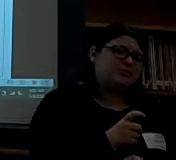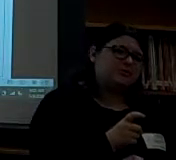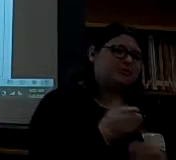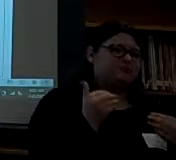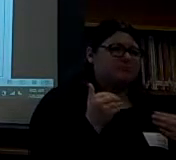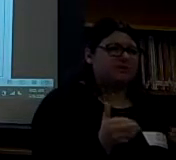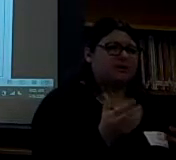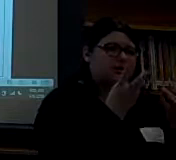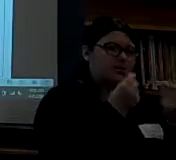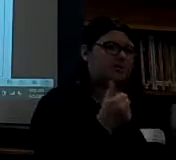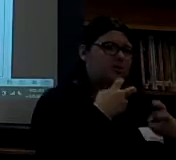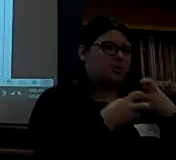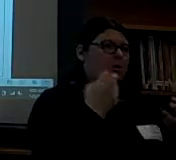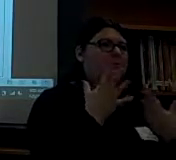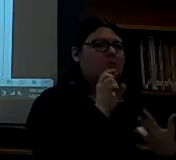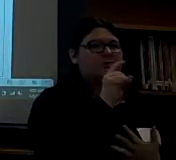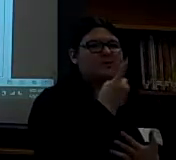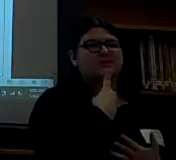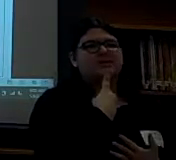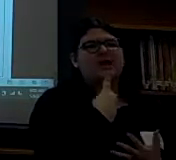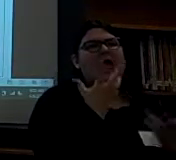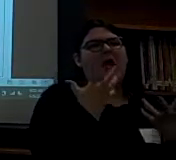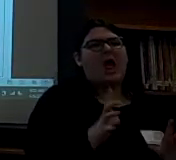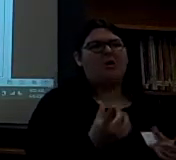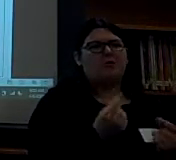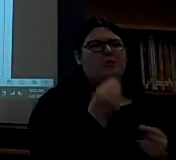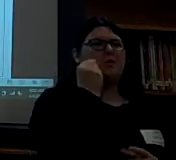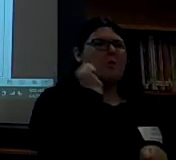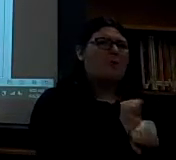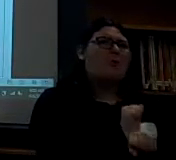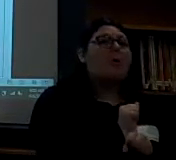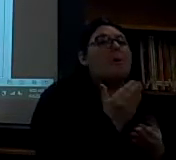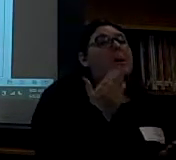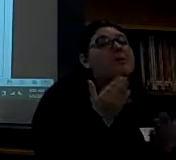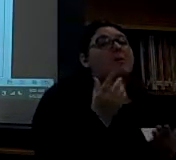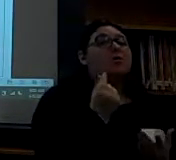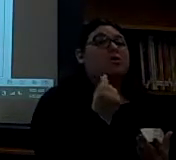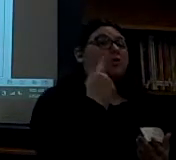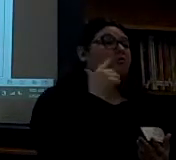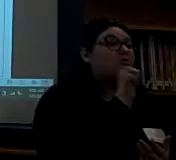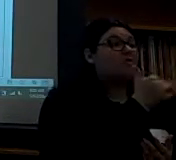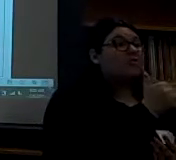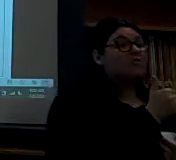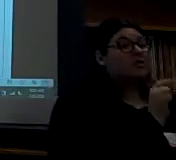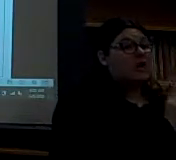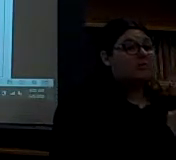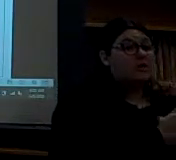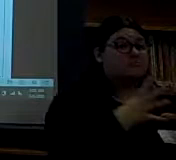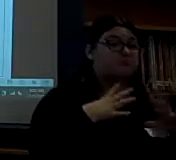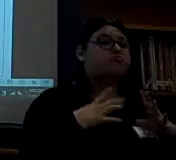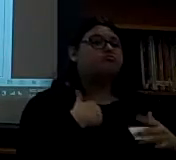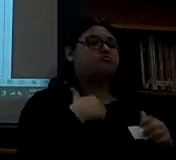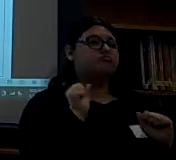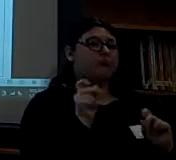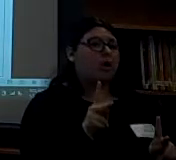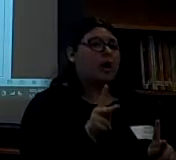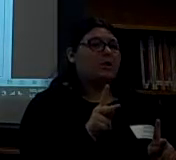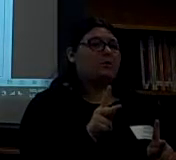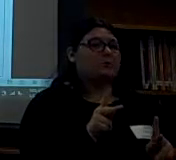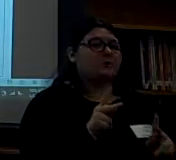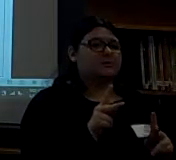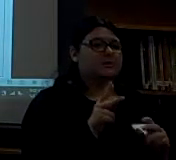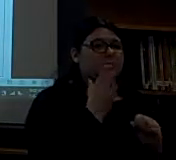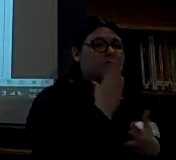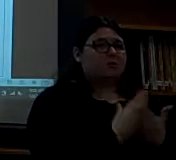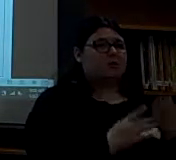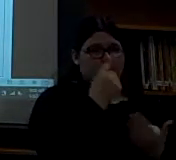to solve problems. So maybe if a child said, well, I don't want to do my homework, but maybe if I just do it for 10 minutes and then take a break, I'll be okay. This part of the brain